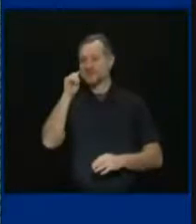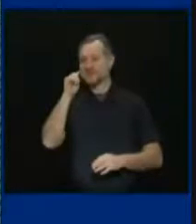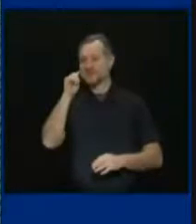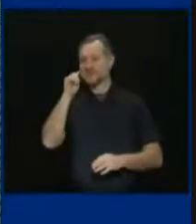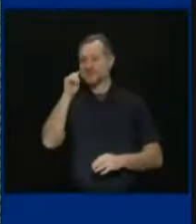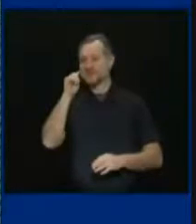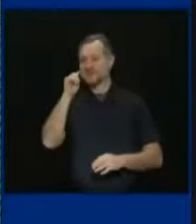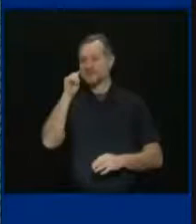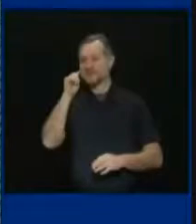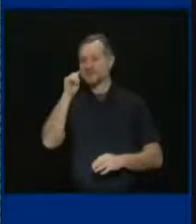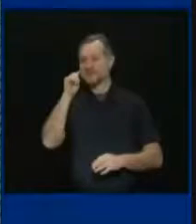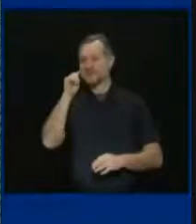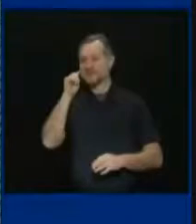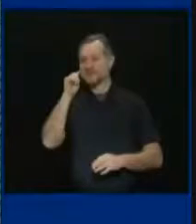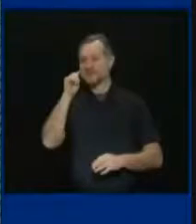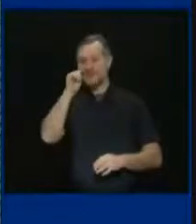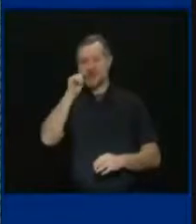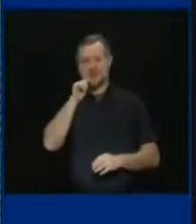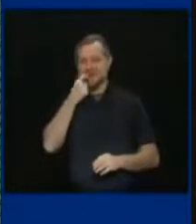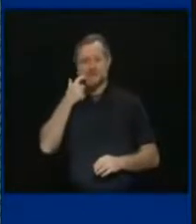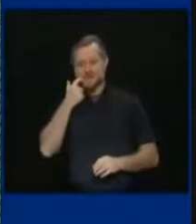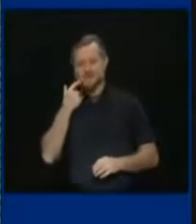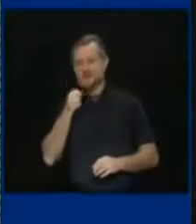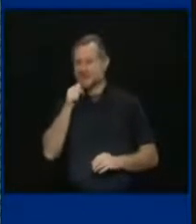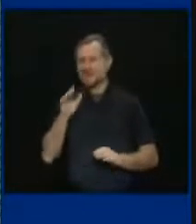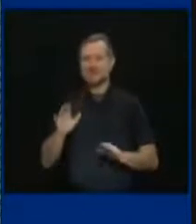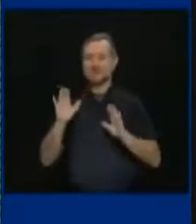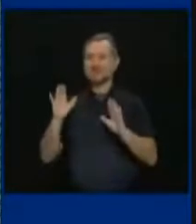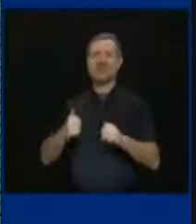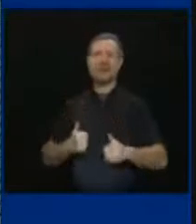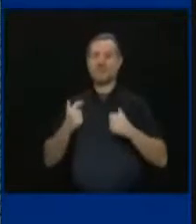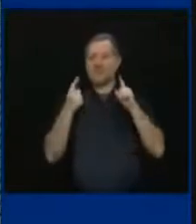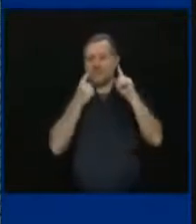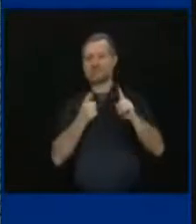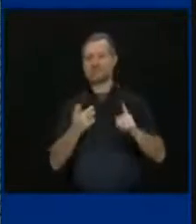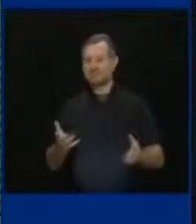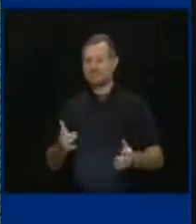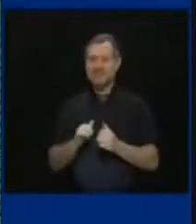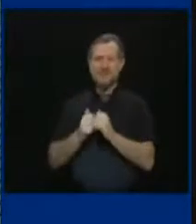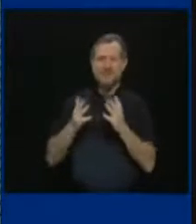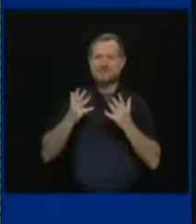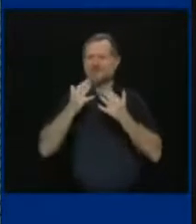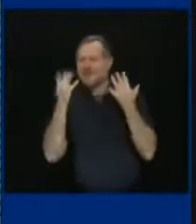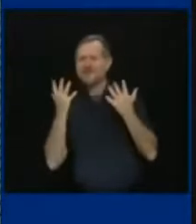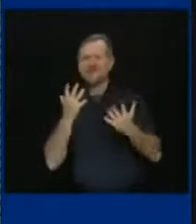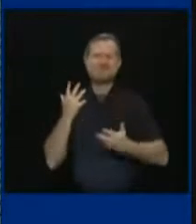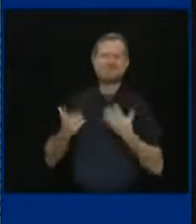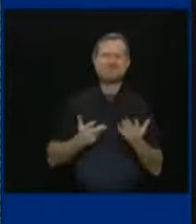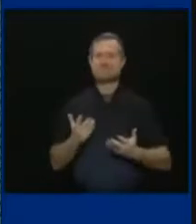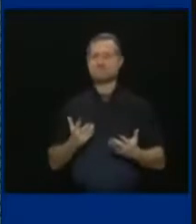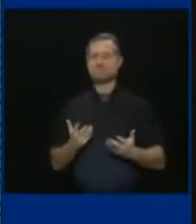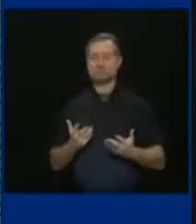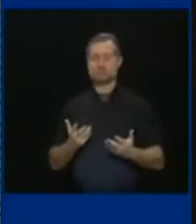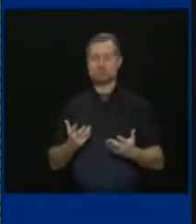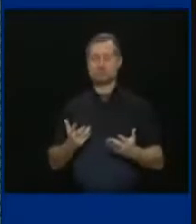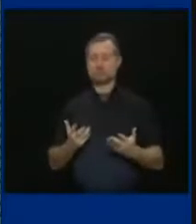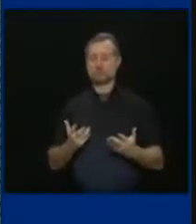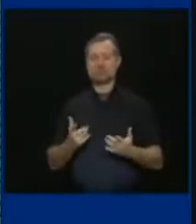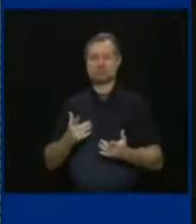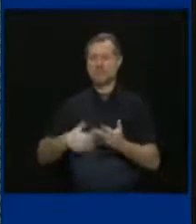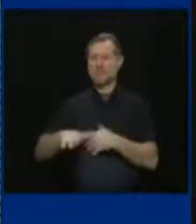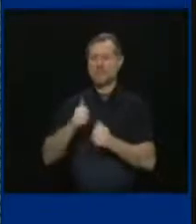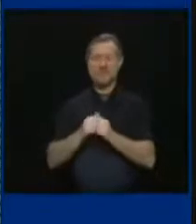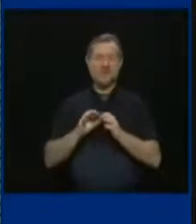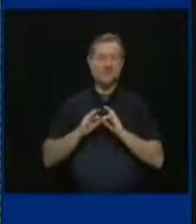for. There are millions of them. A young athlete. He was outgoing. He was the joy at our family gatherings.